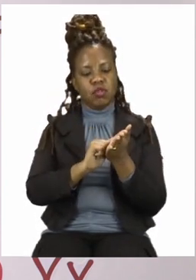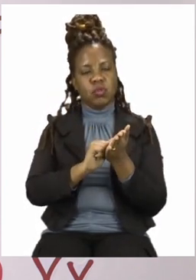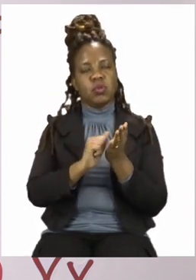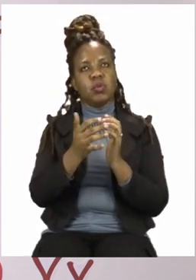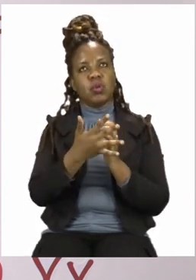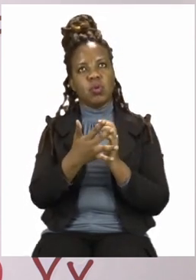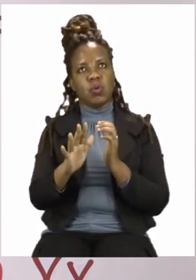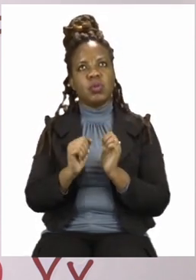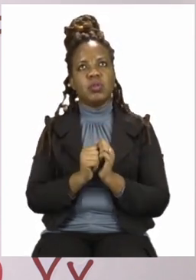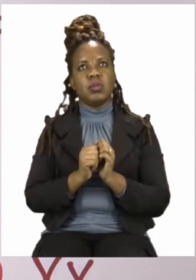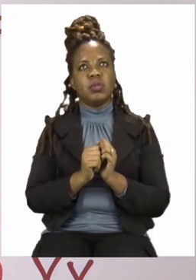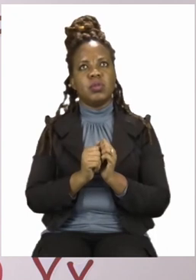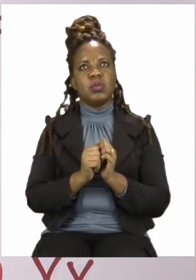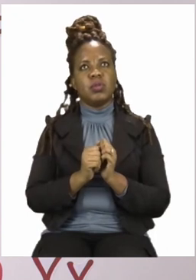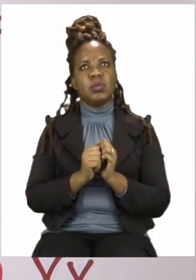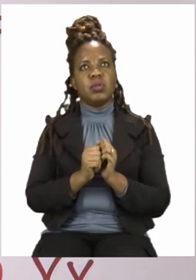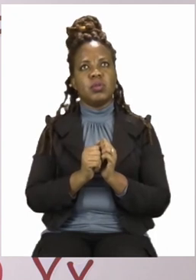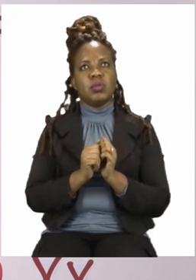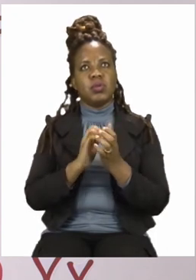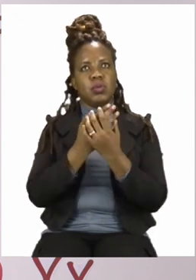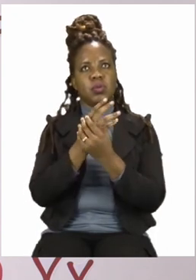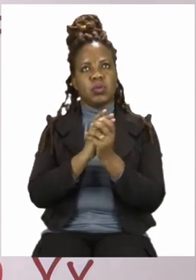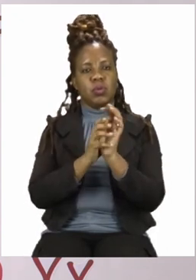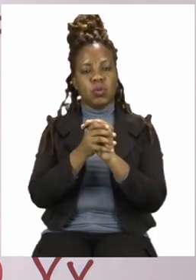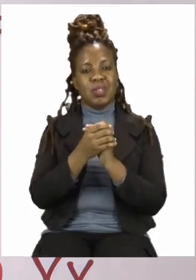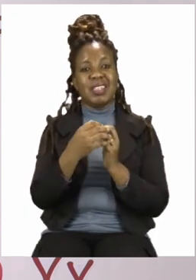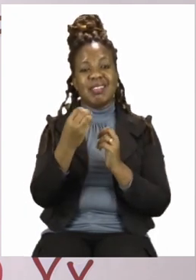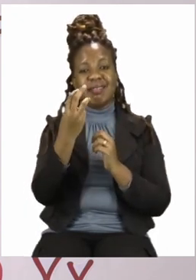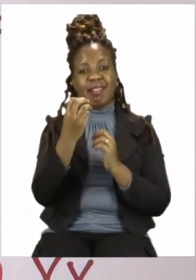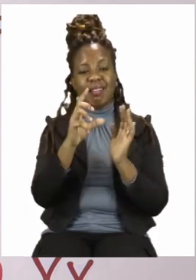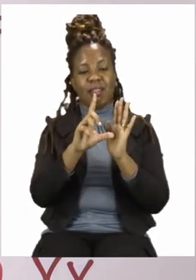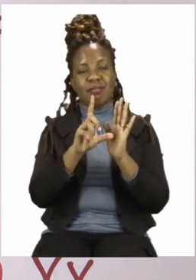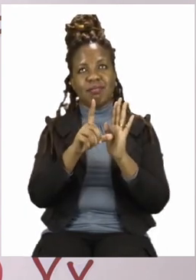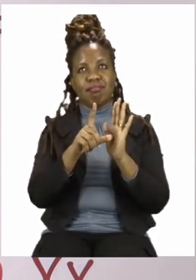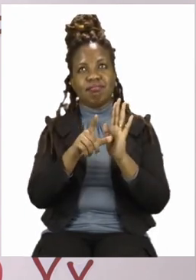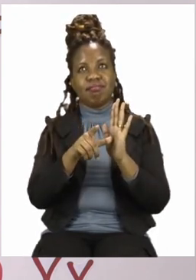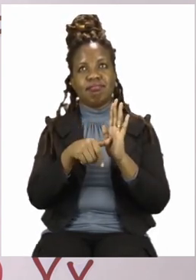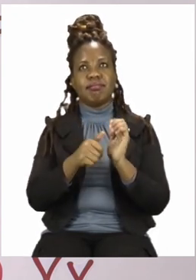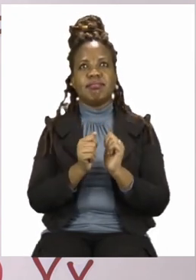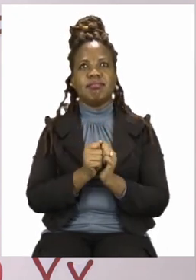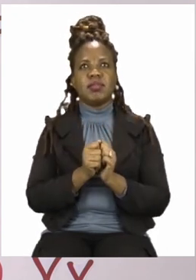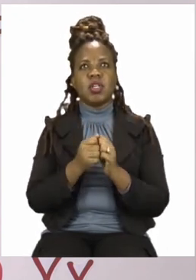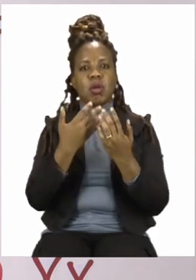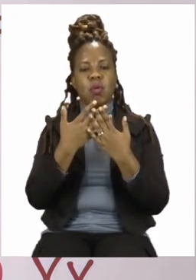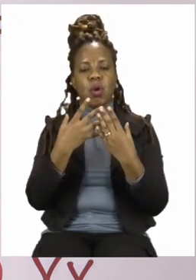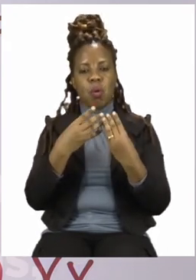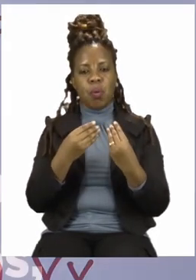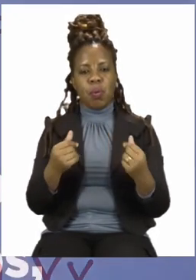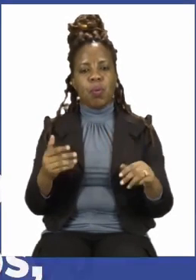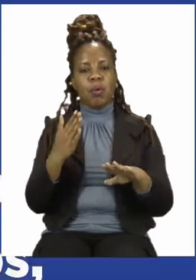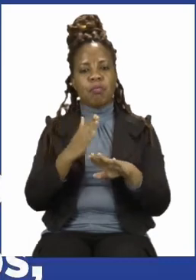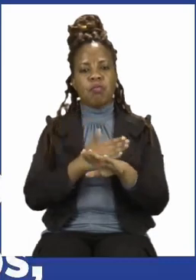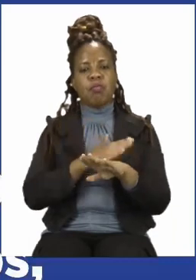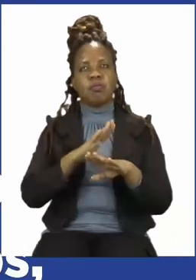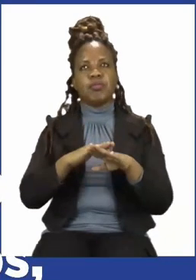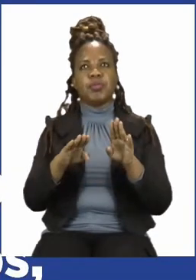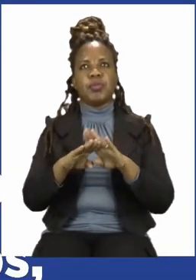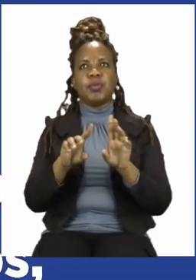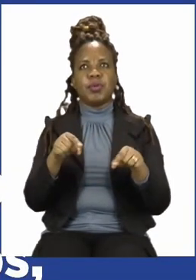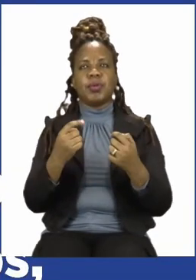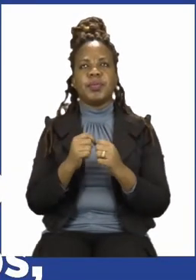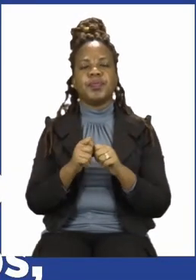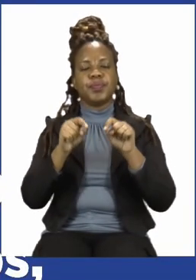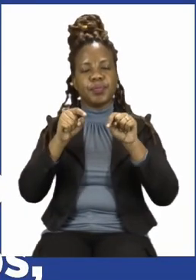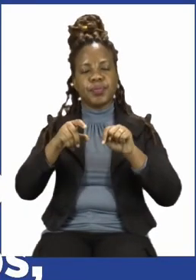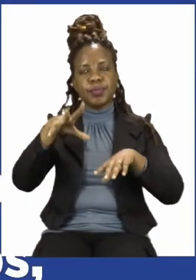that you wash your hands for 30 seconds. Make sure your hands are dry before you touch anything else. For